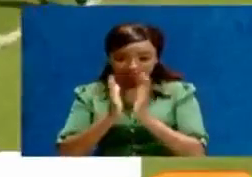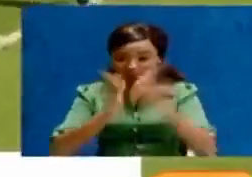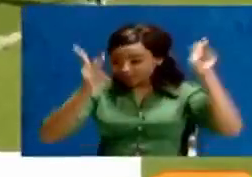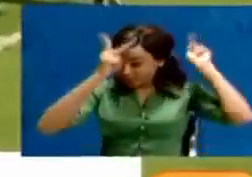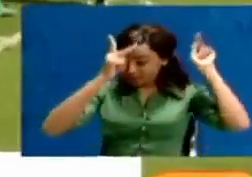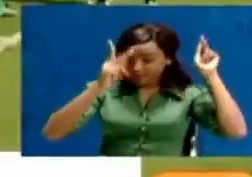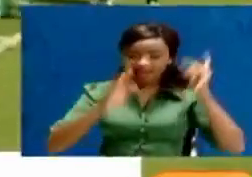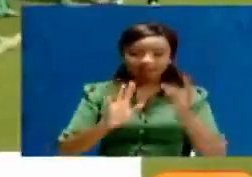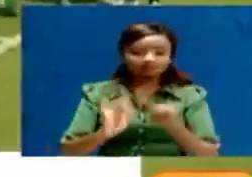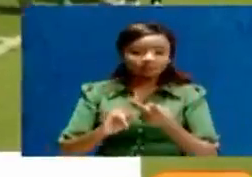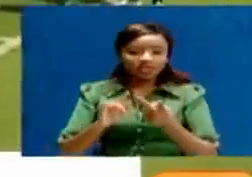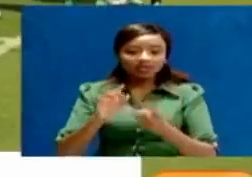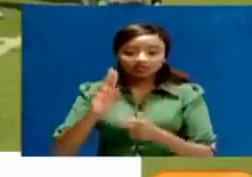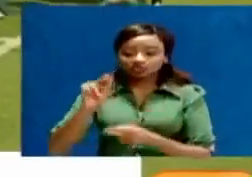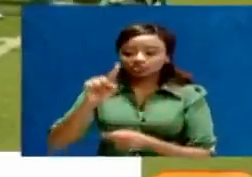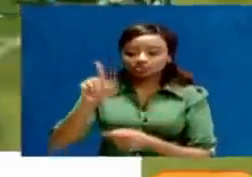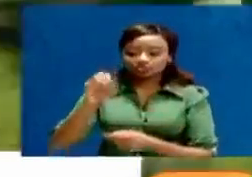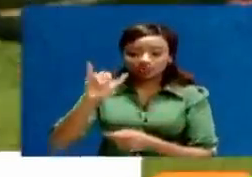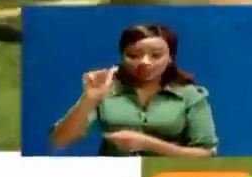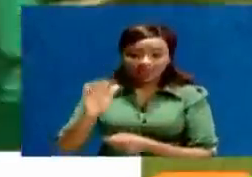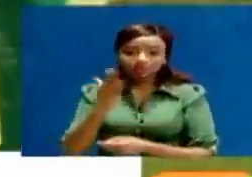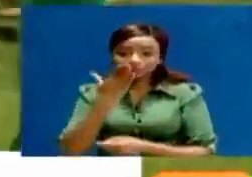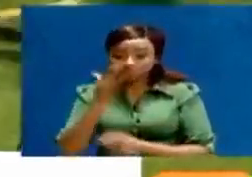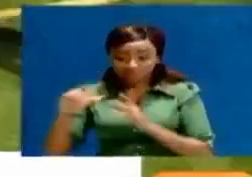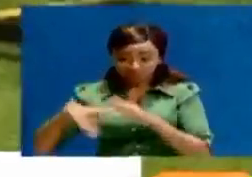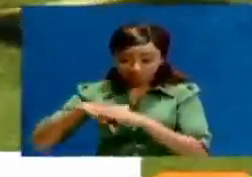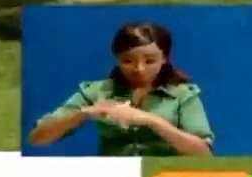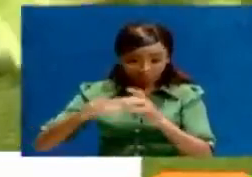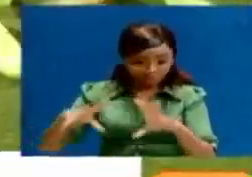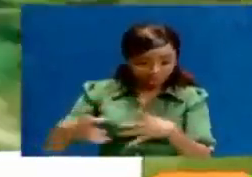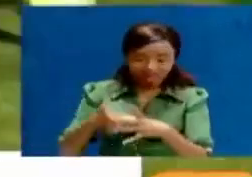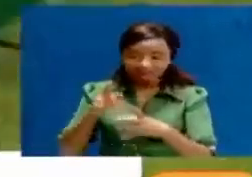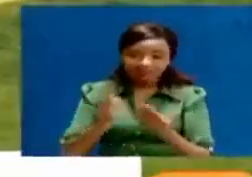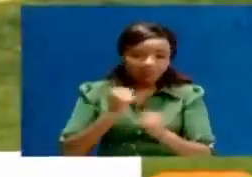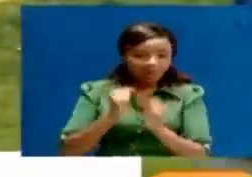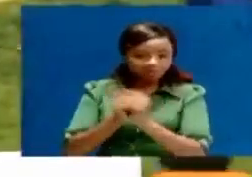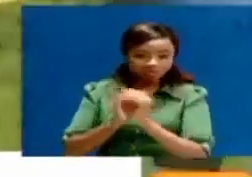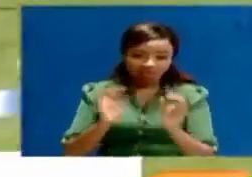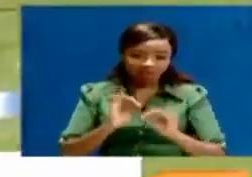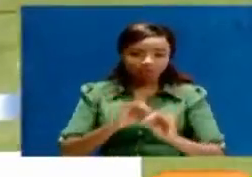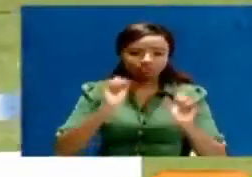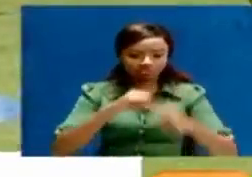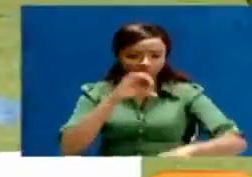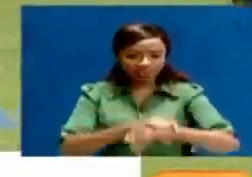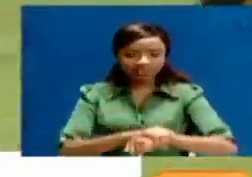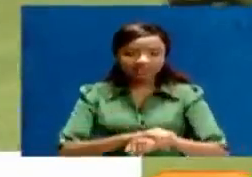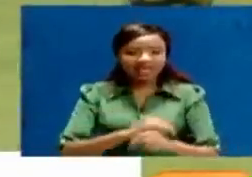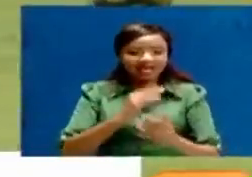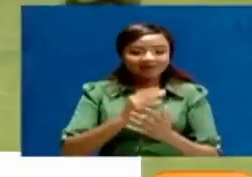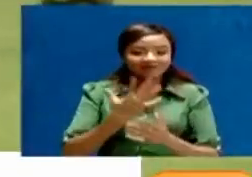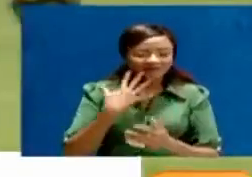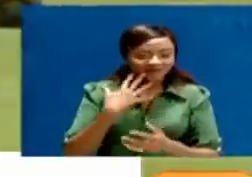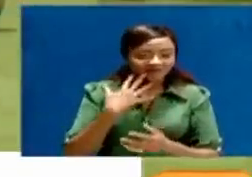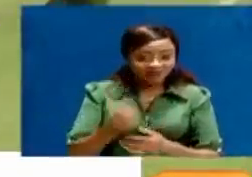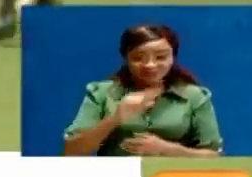Sugar, did not furnish Football Kenya Federation with club details to enable them to receive the first tranche of 500,000 Kenya shillings each.